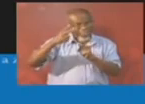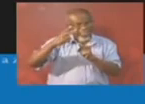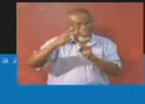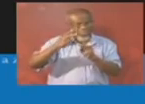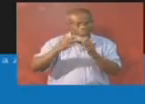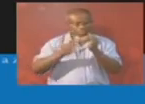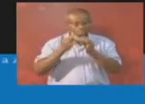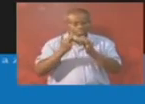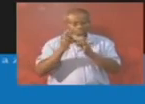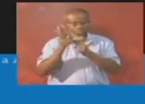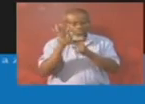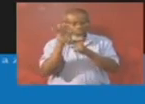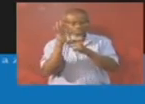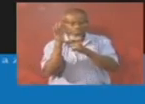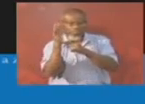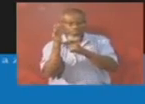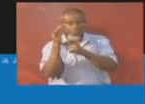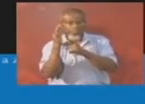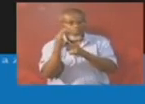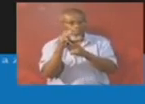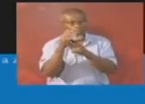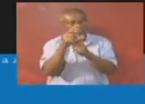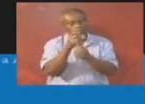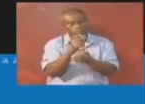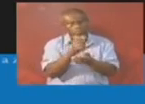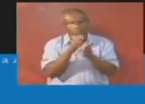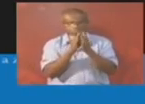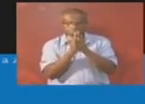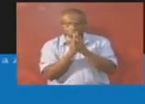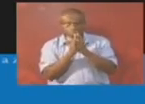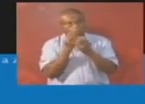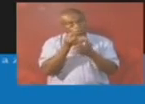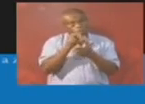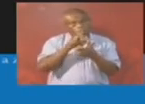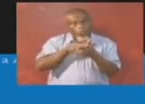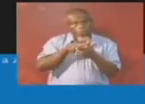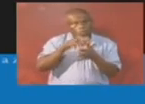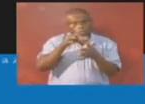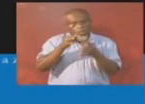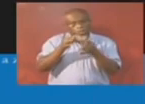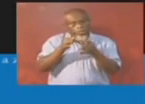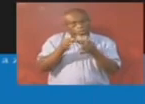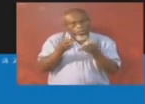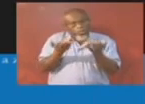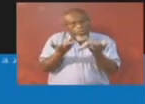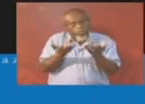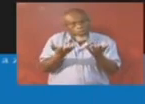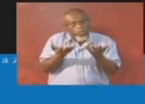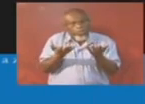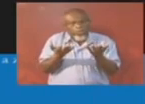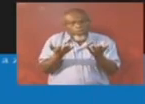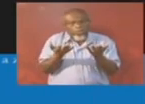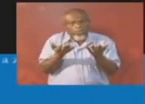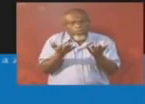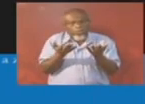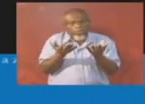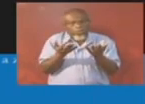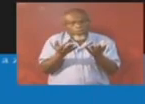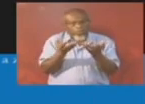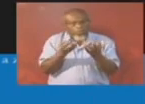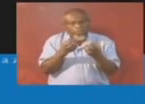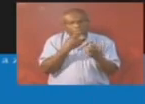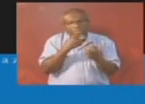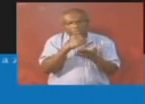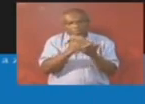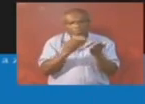the gathering in Tobago on Easter. I don't know if you want to shed some light and put an end to all of the discussions